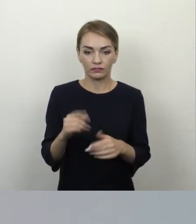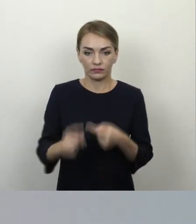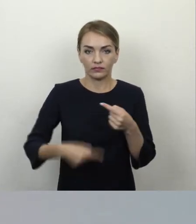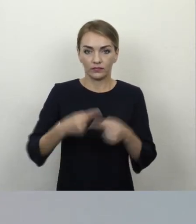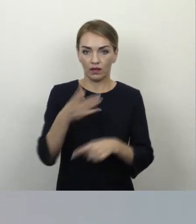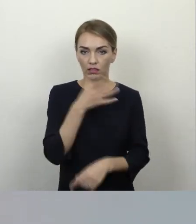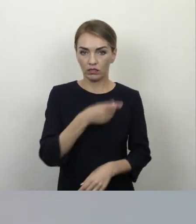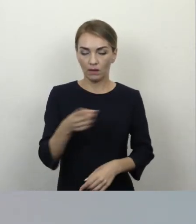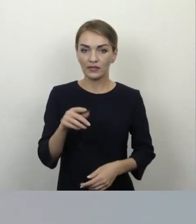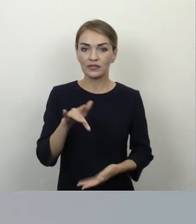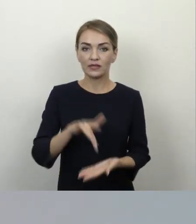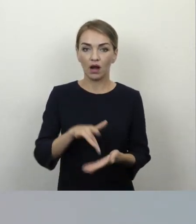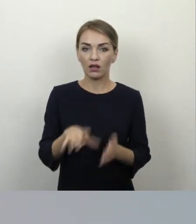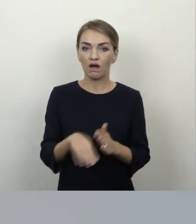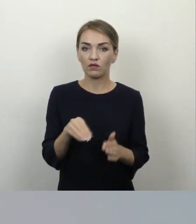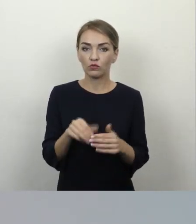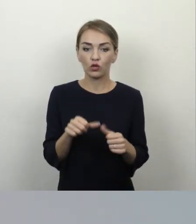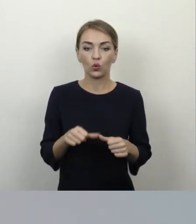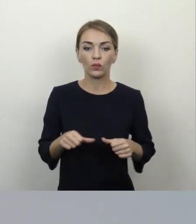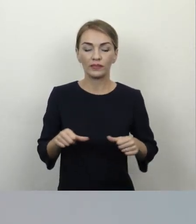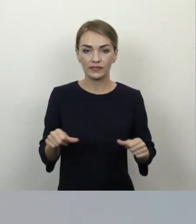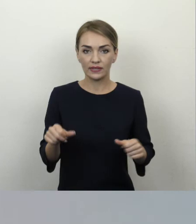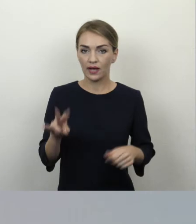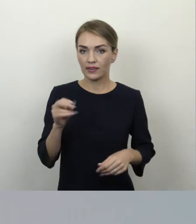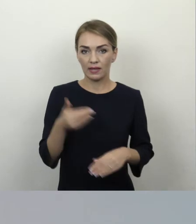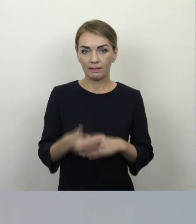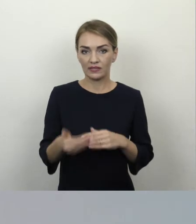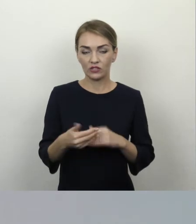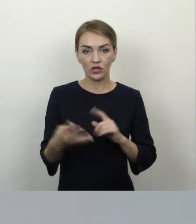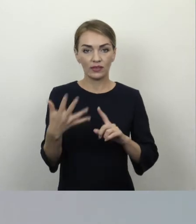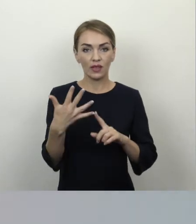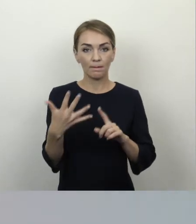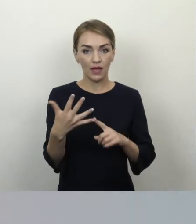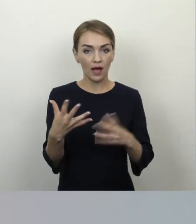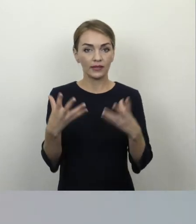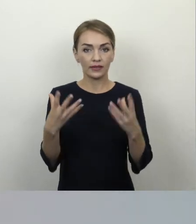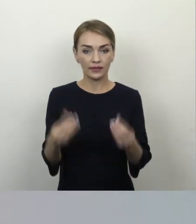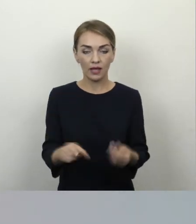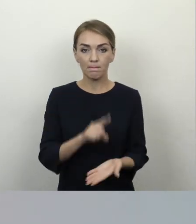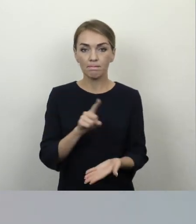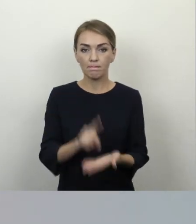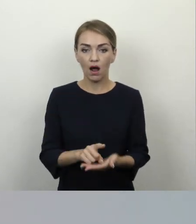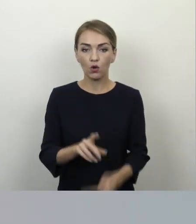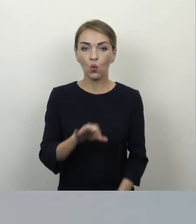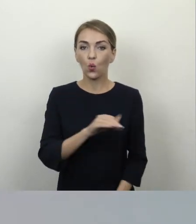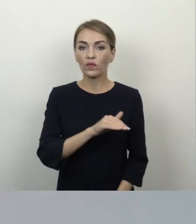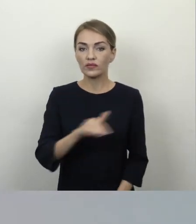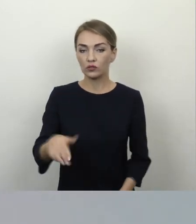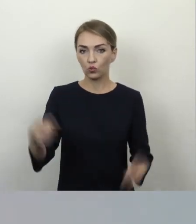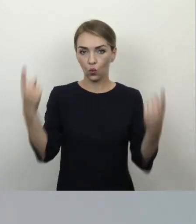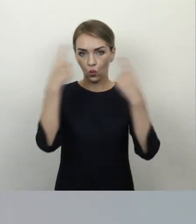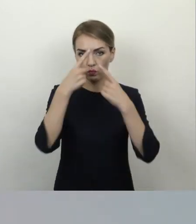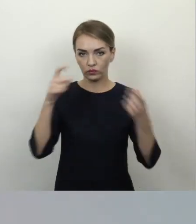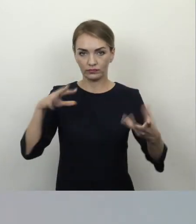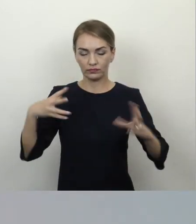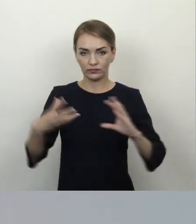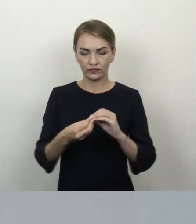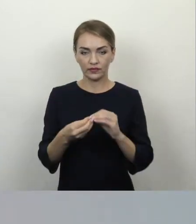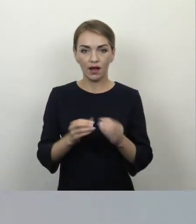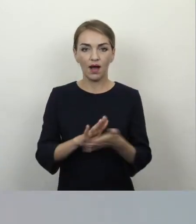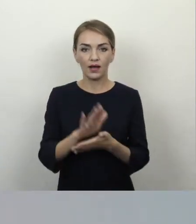Now, if, however, it announces the results, it can open up the next stage, while 5 days